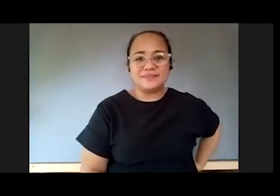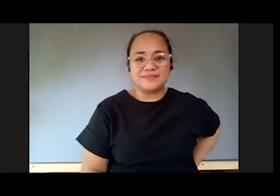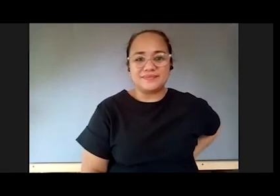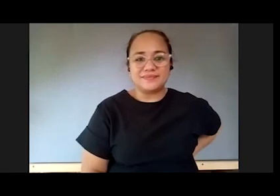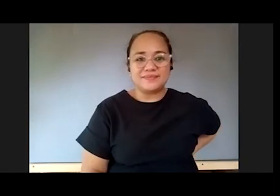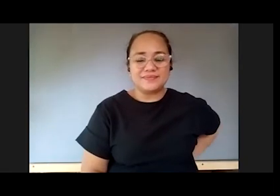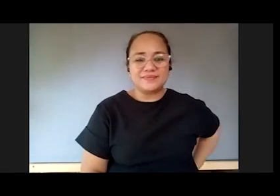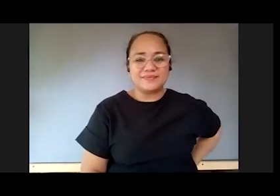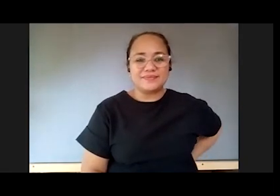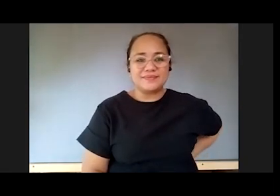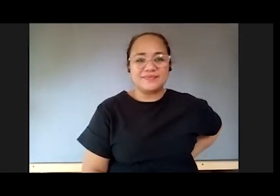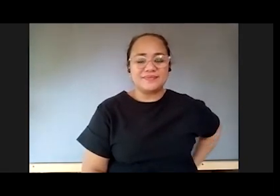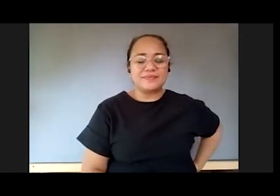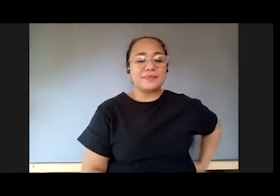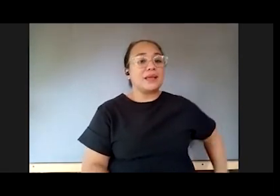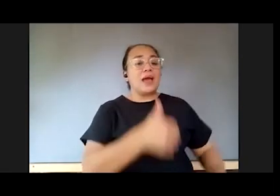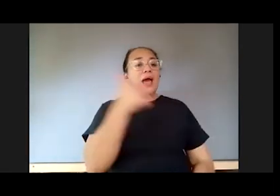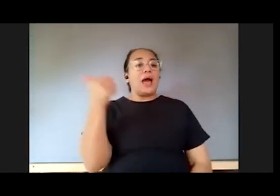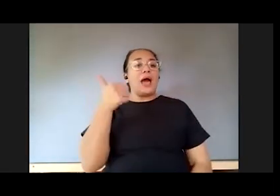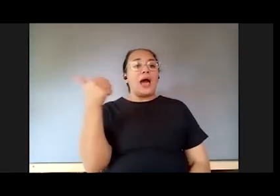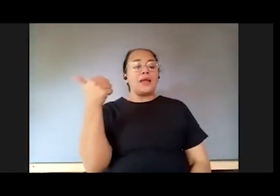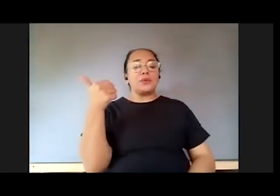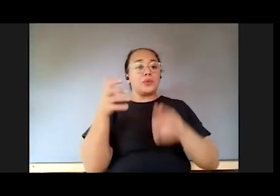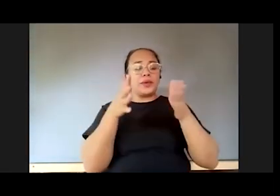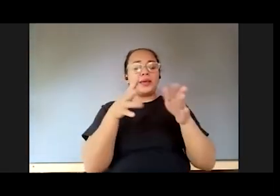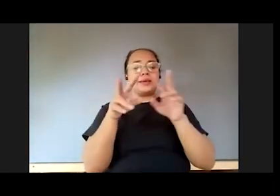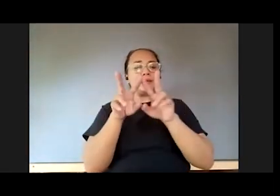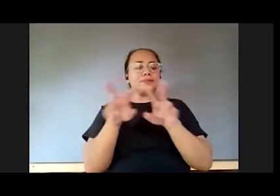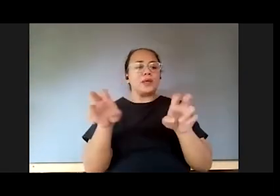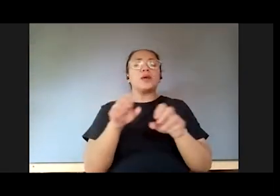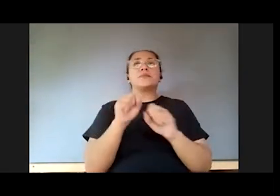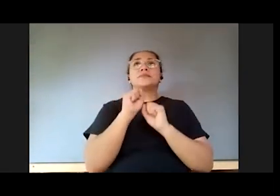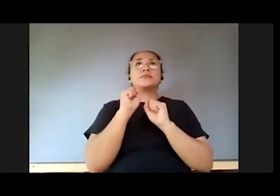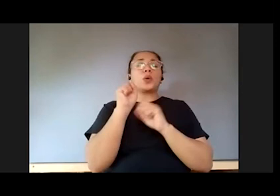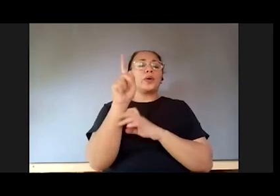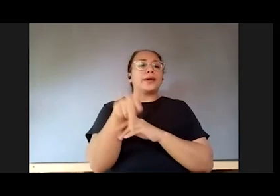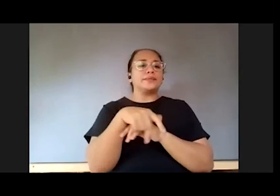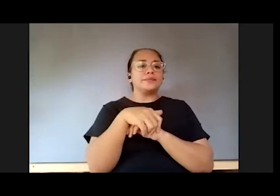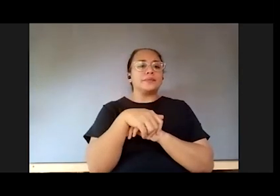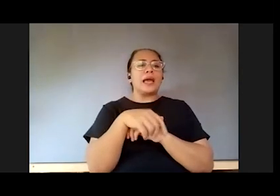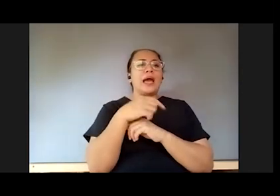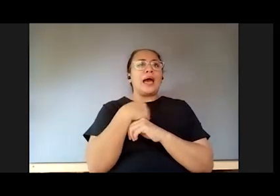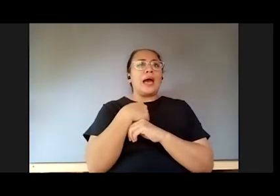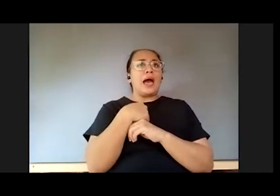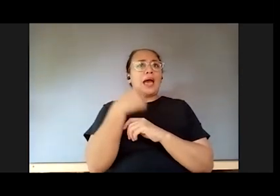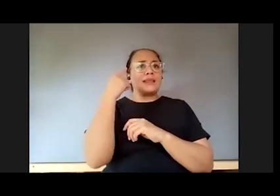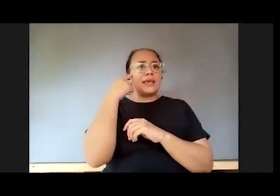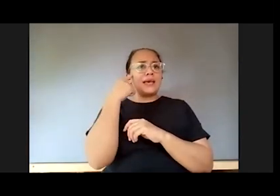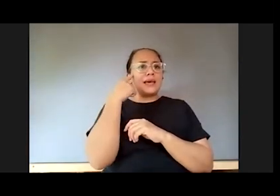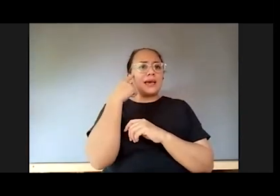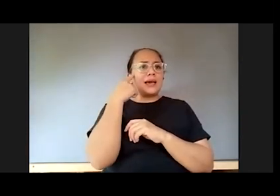Another way to analyze this is to say, okay, I think that how many is an object.